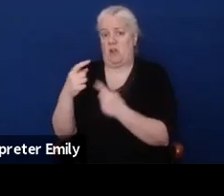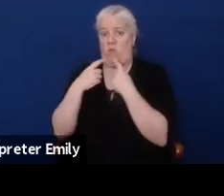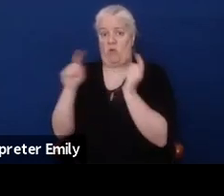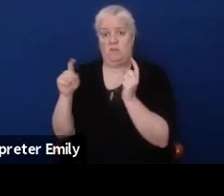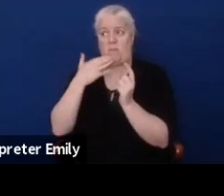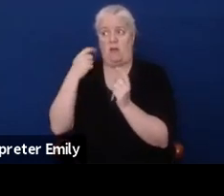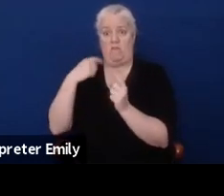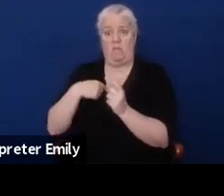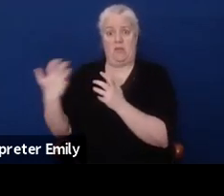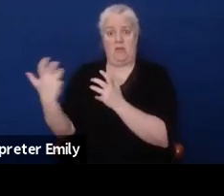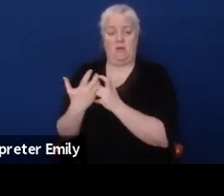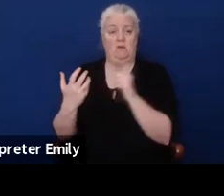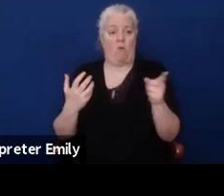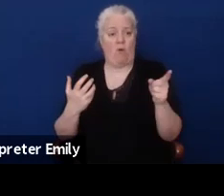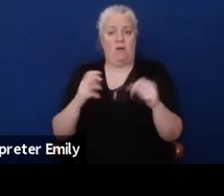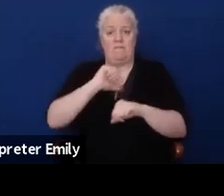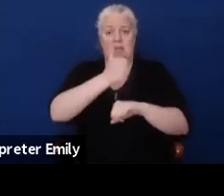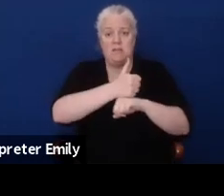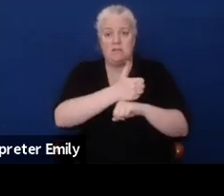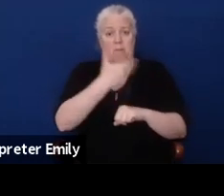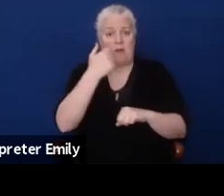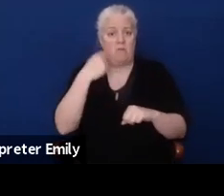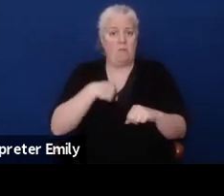better? There is also subprime loans,